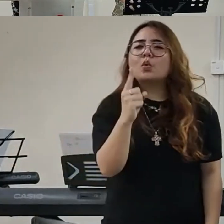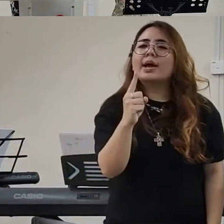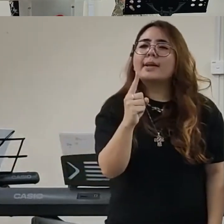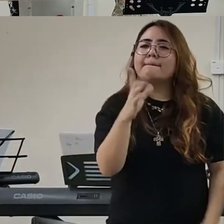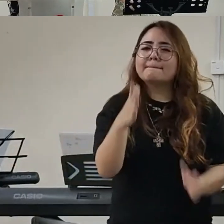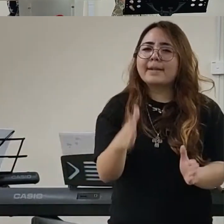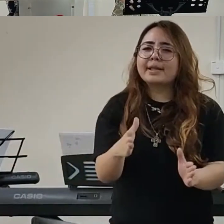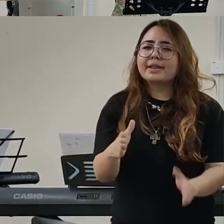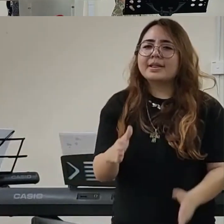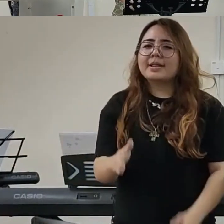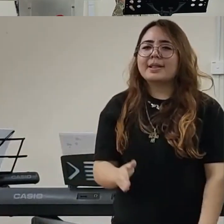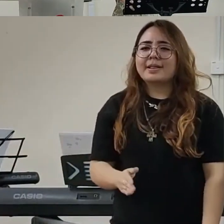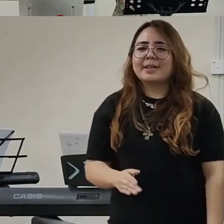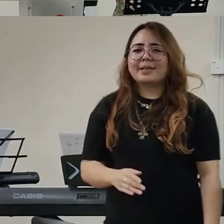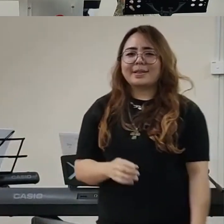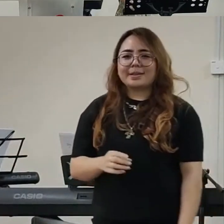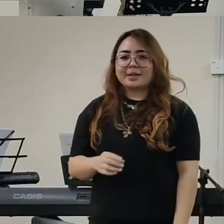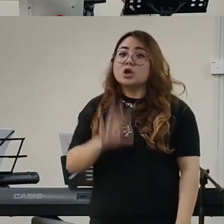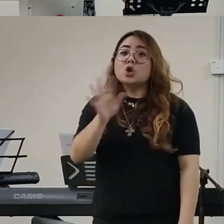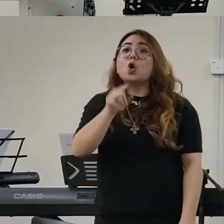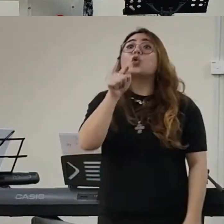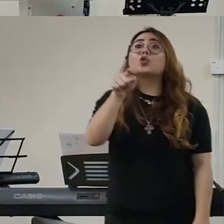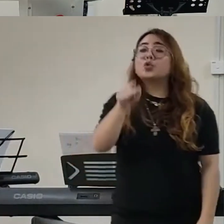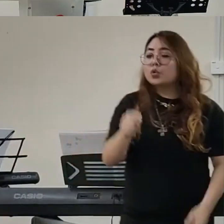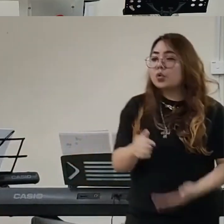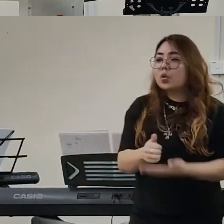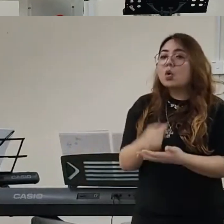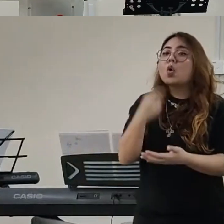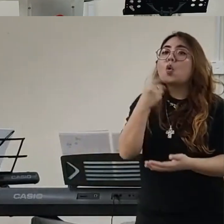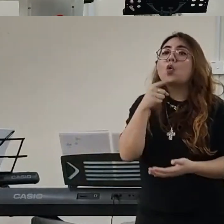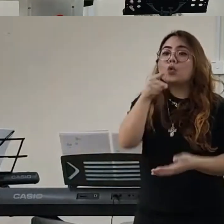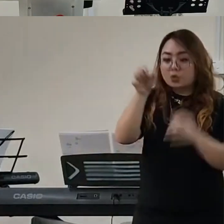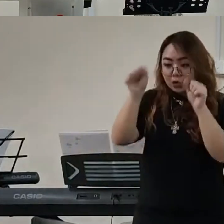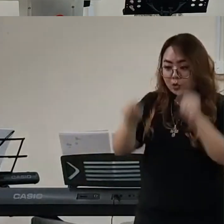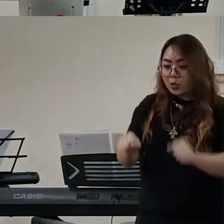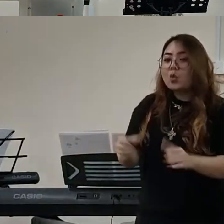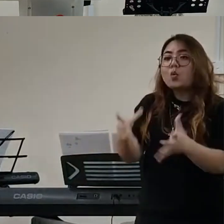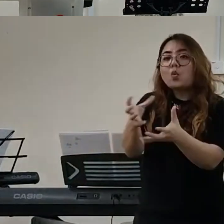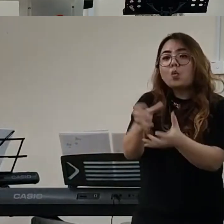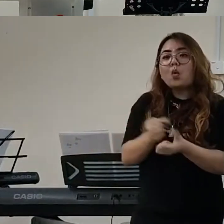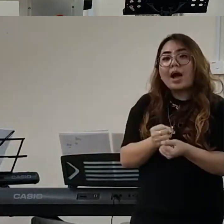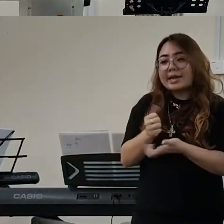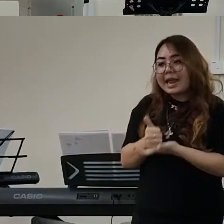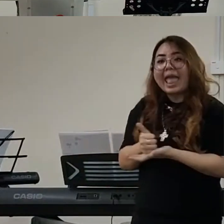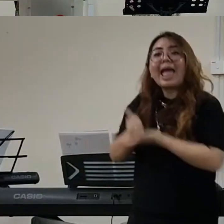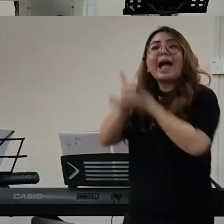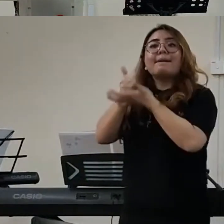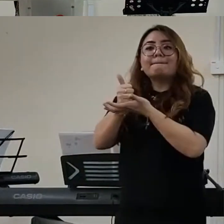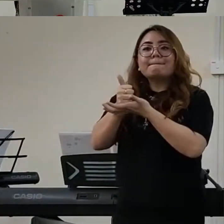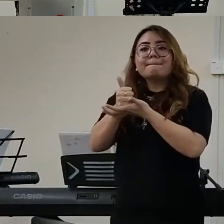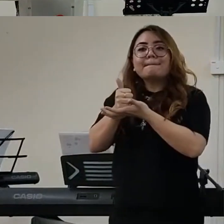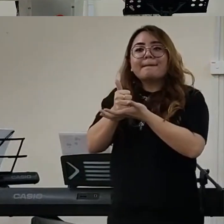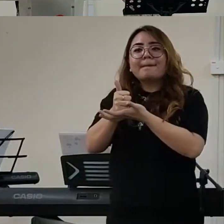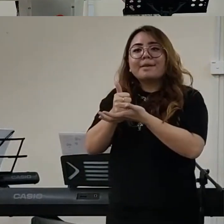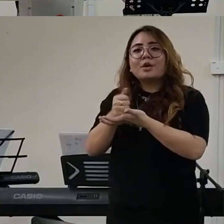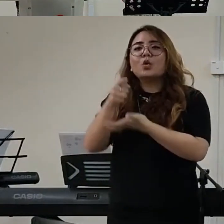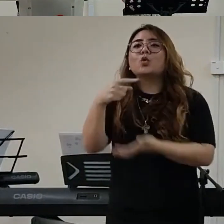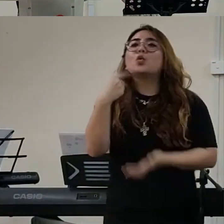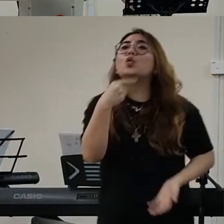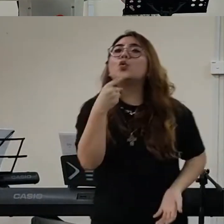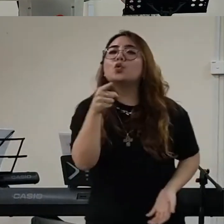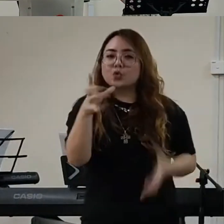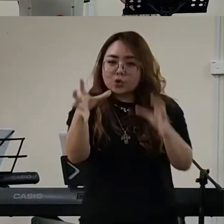shepherd sebarang buta. Don't shepherd any way you like. You shepherd God biblically. Can somebody say